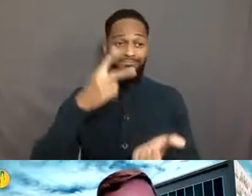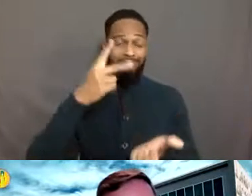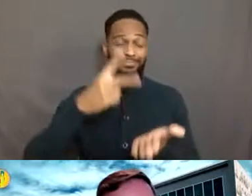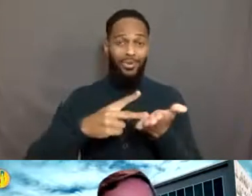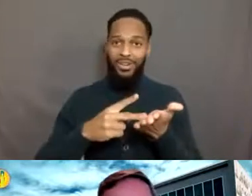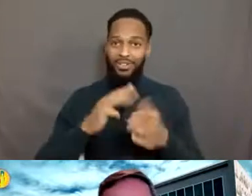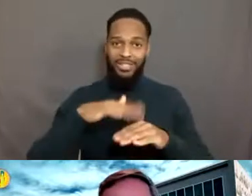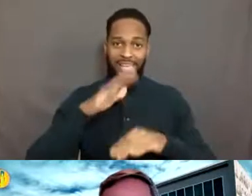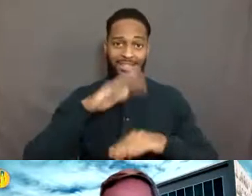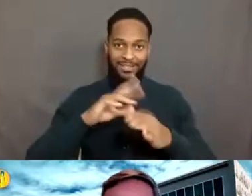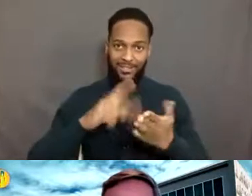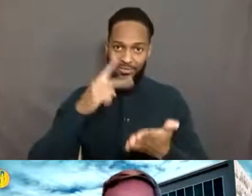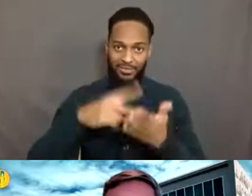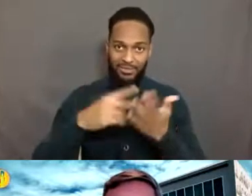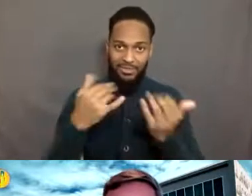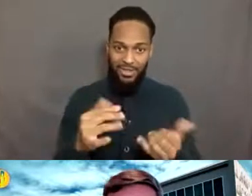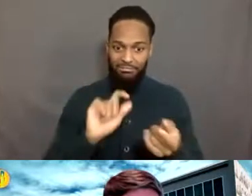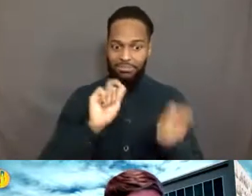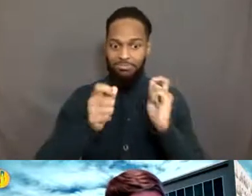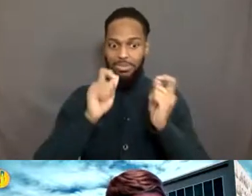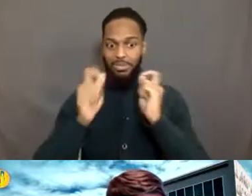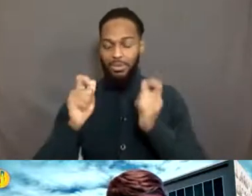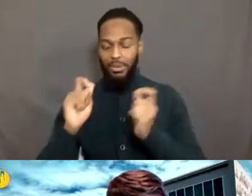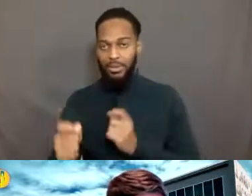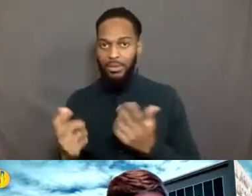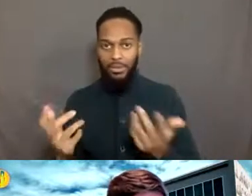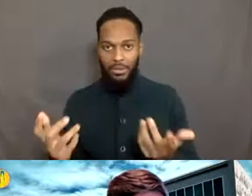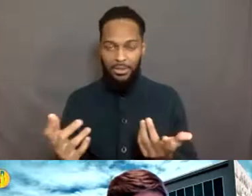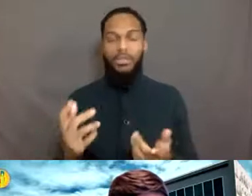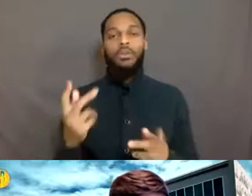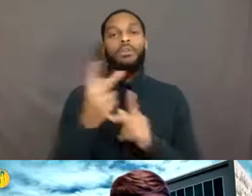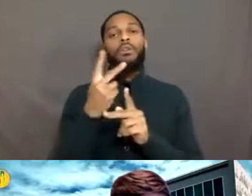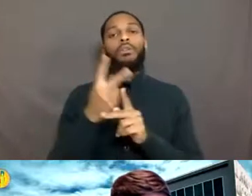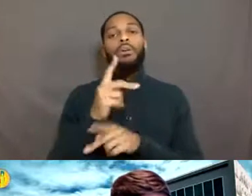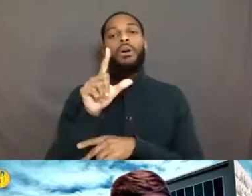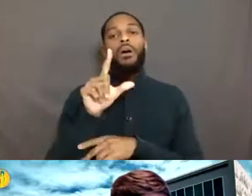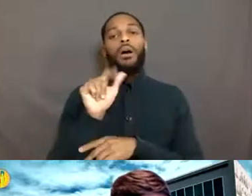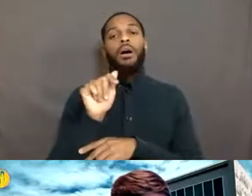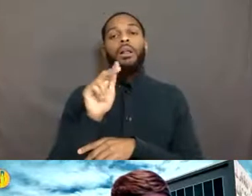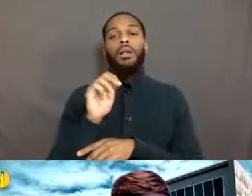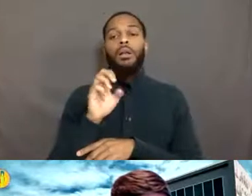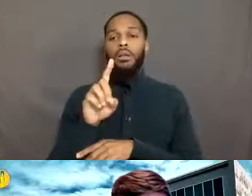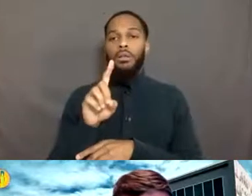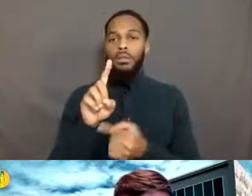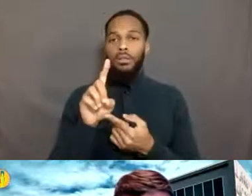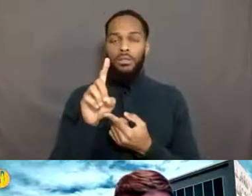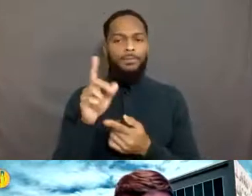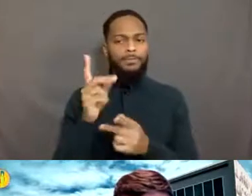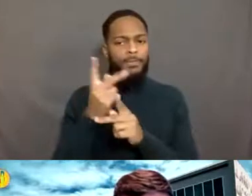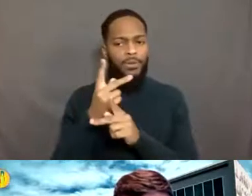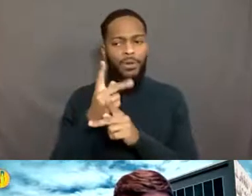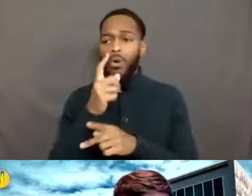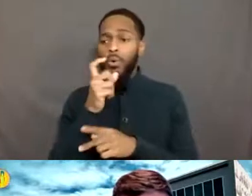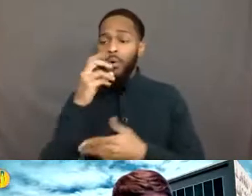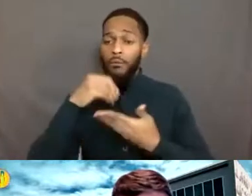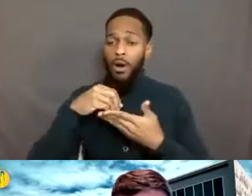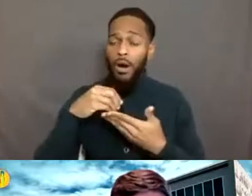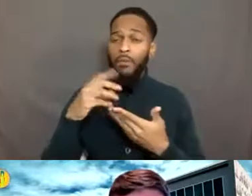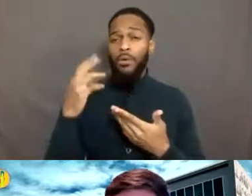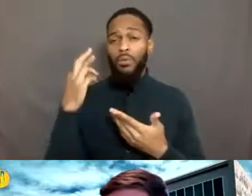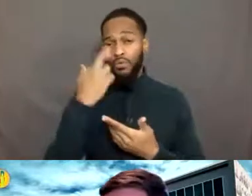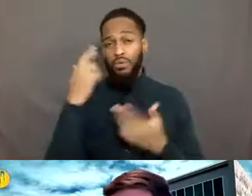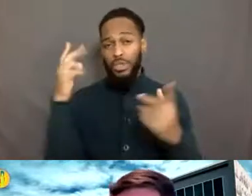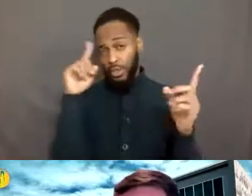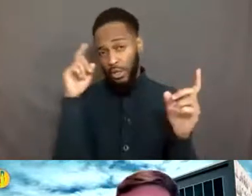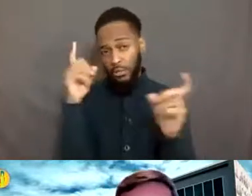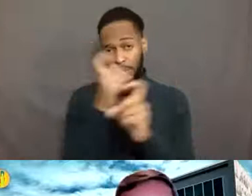sole discretion of LA Unified, or who are the players, and why is this so complicated right now? Sure, it's the right question. I'm